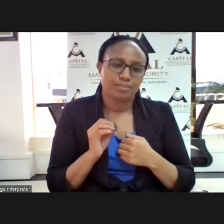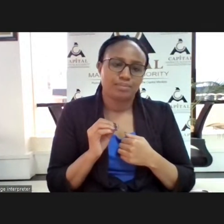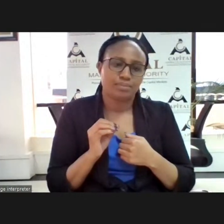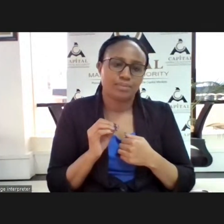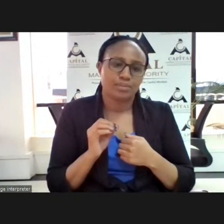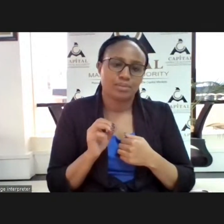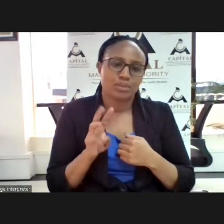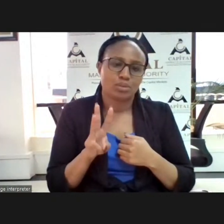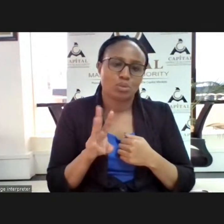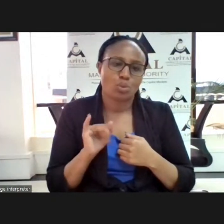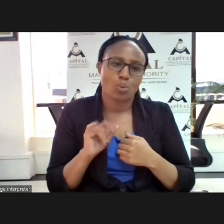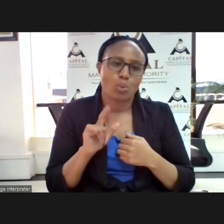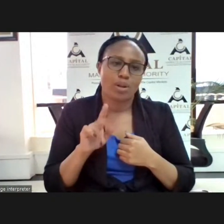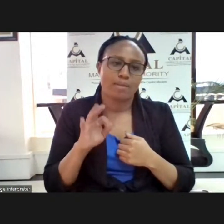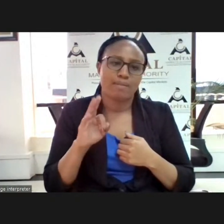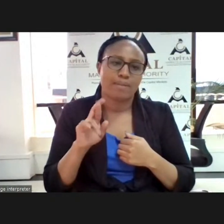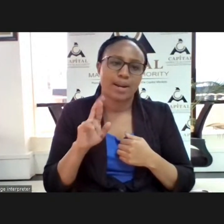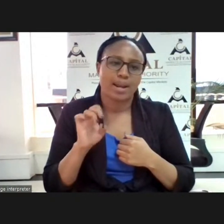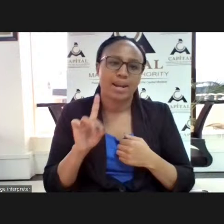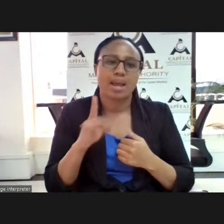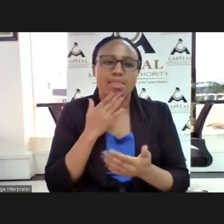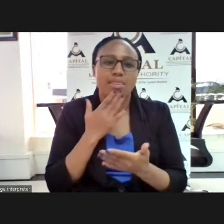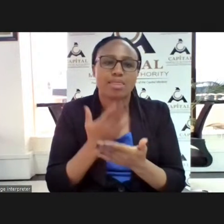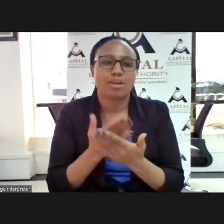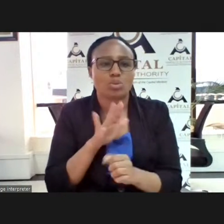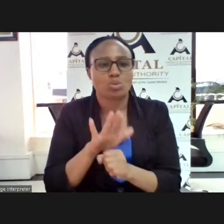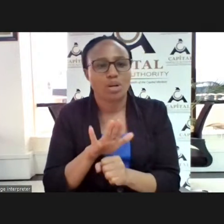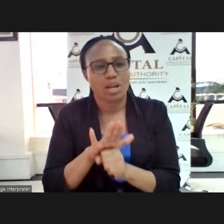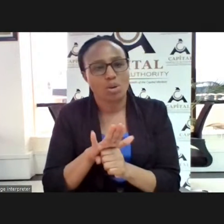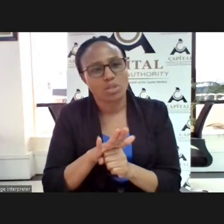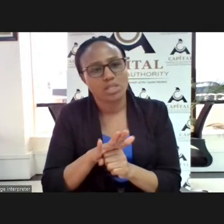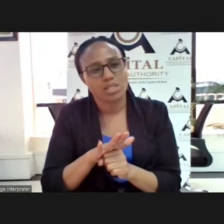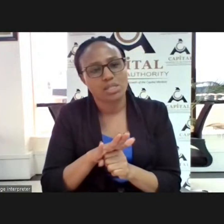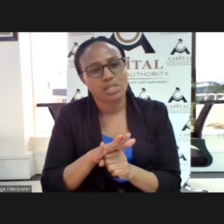Wilfred Mukunzu, thanks a lot.